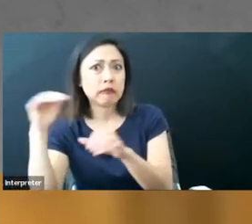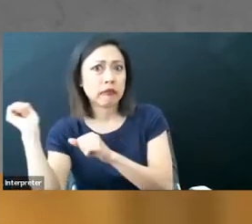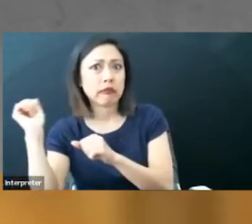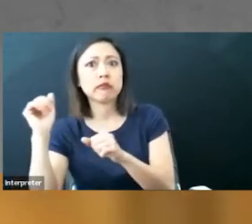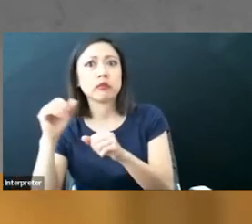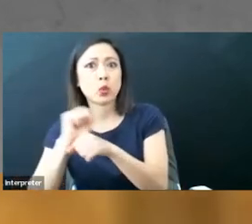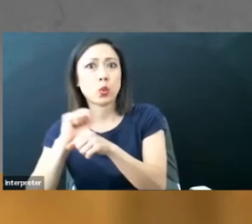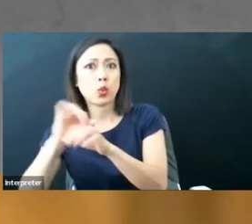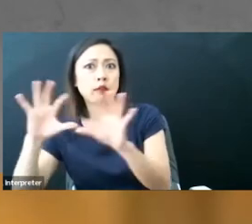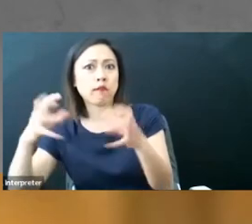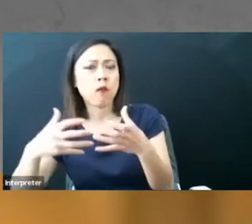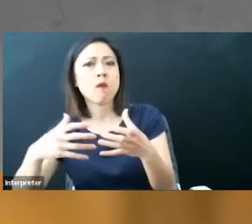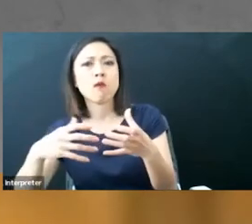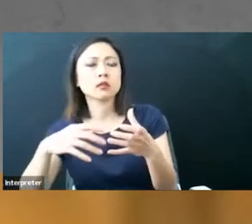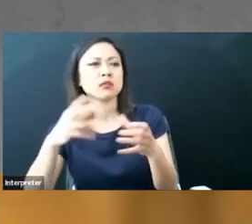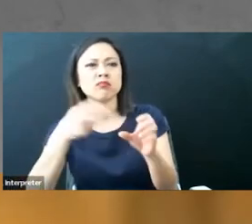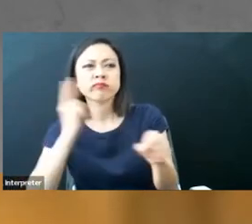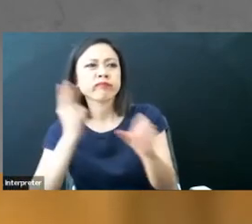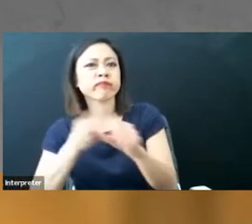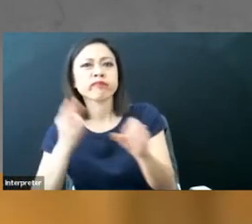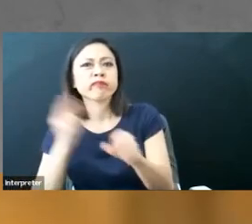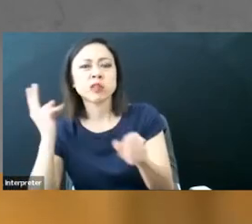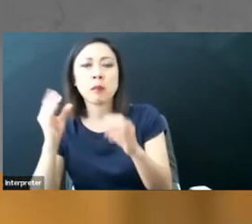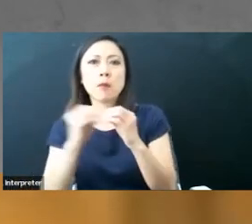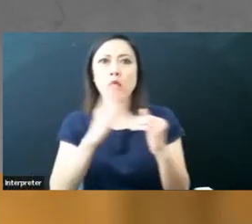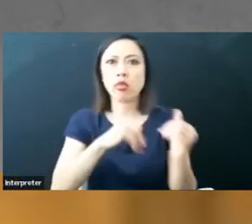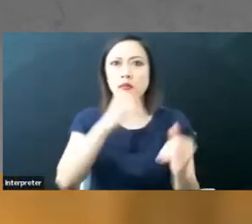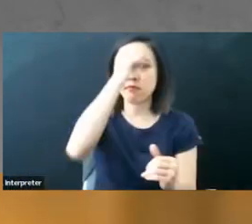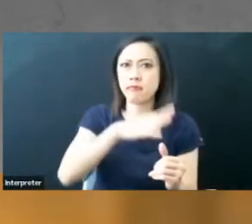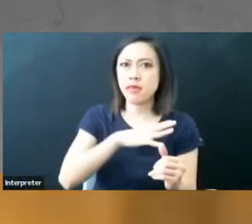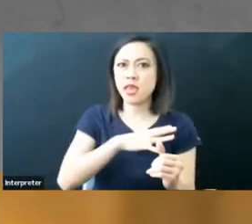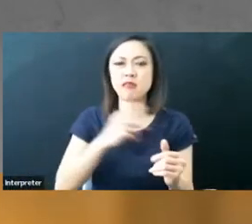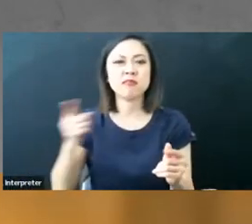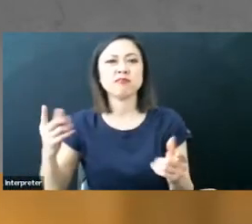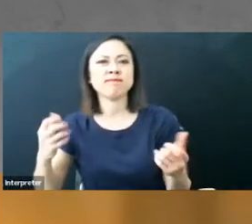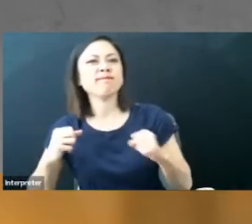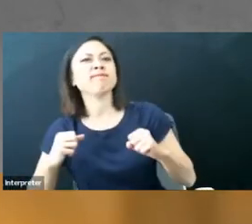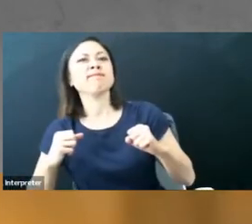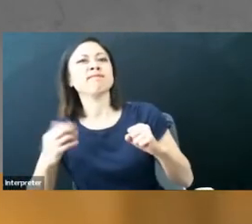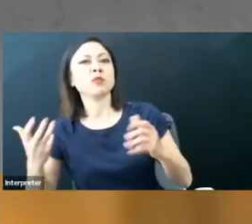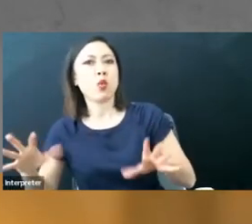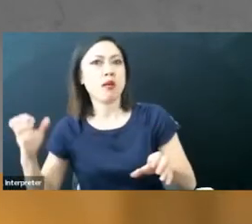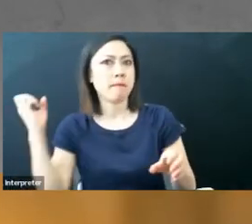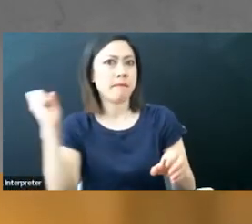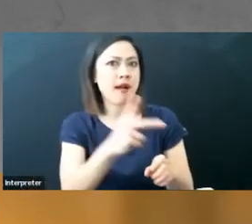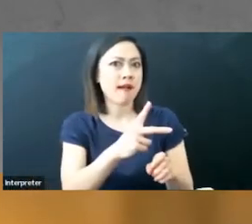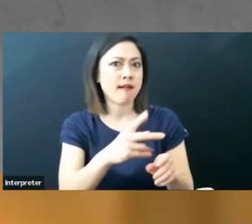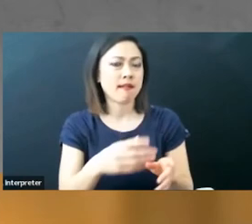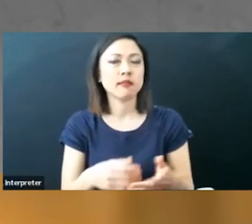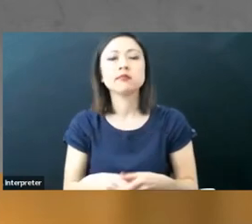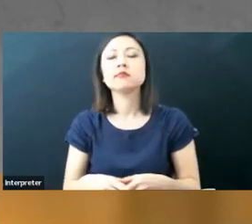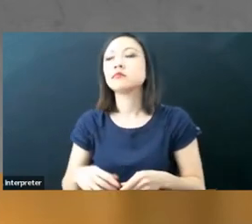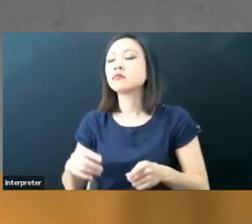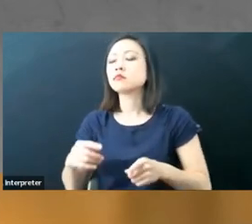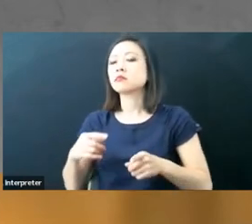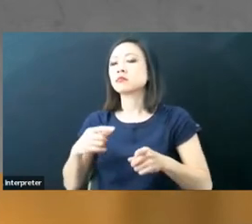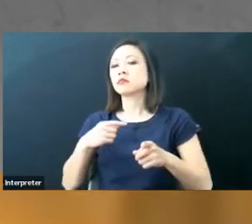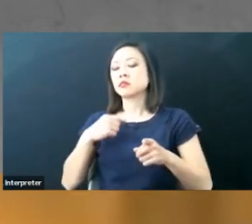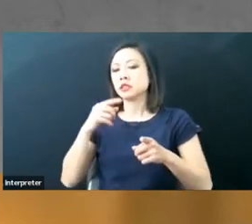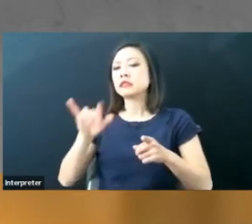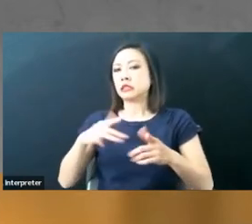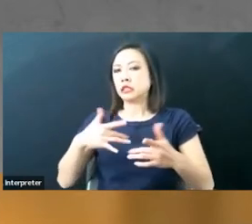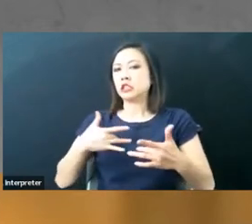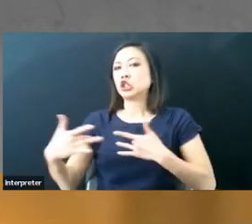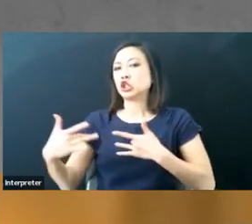We haven't seen... Or been more reticent to come back? Well, I've most certainly seen the industry-wide data, and it's very concerning